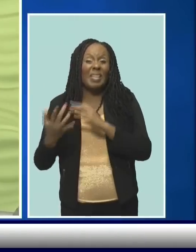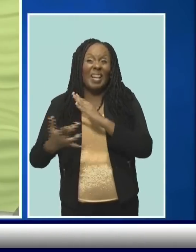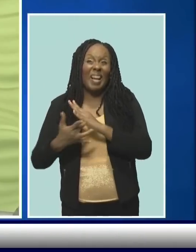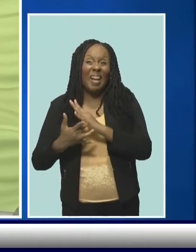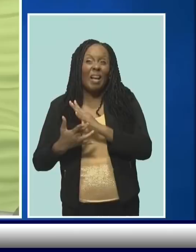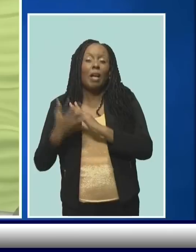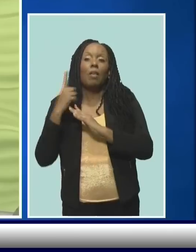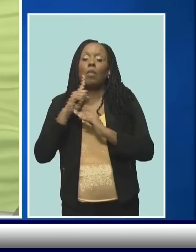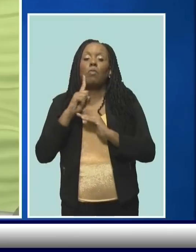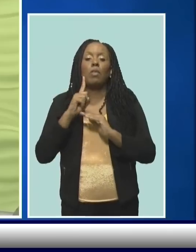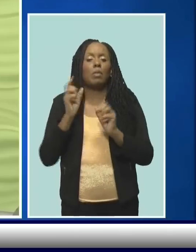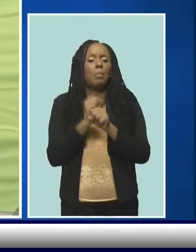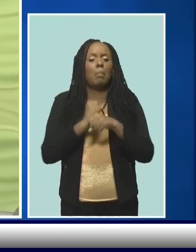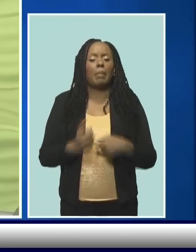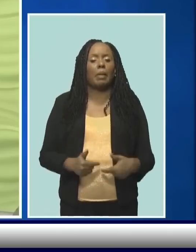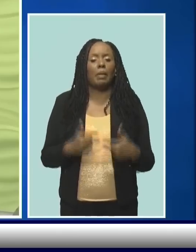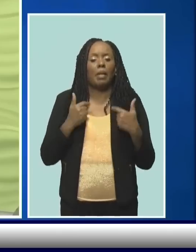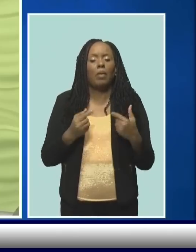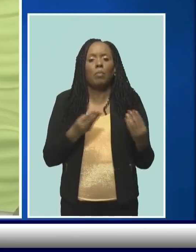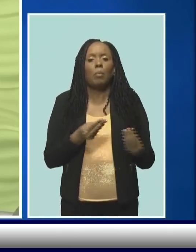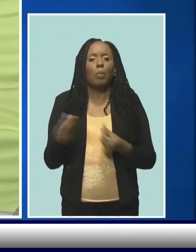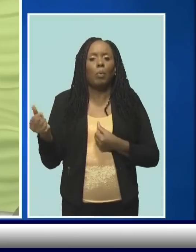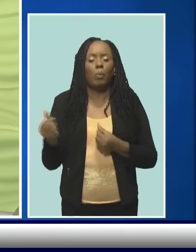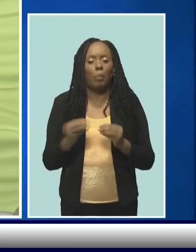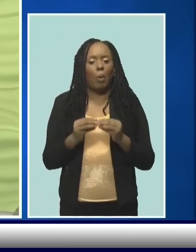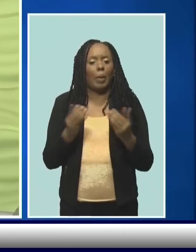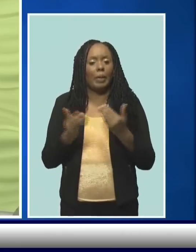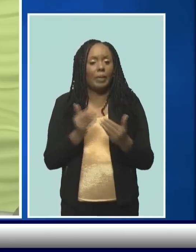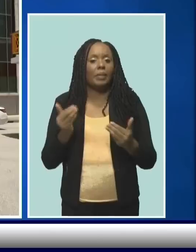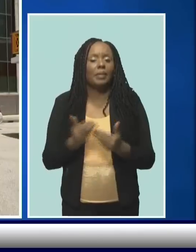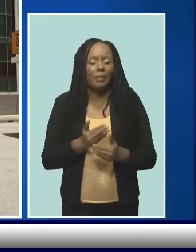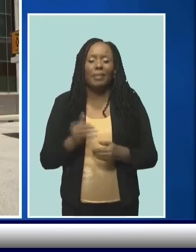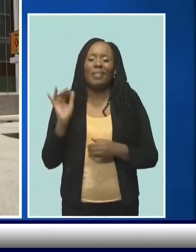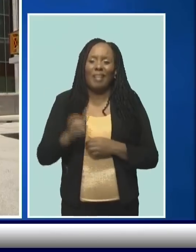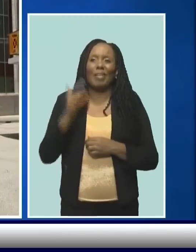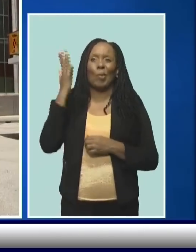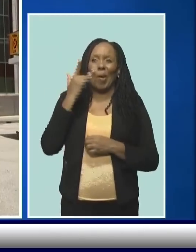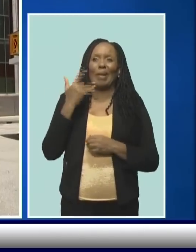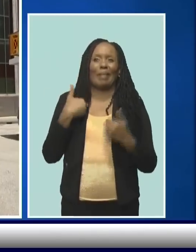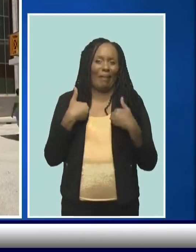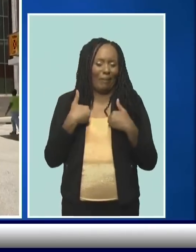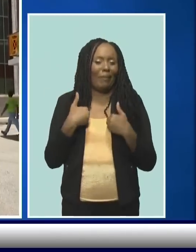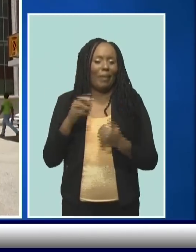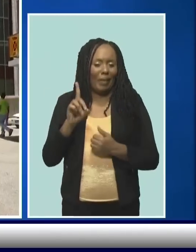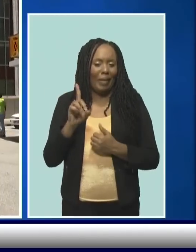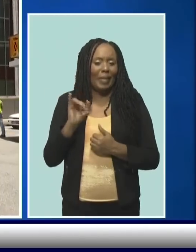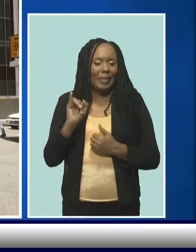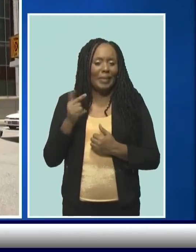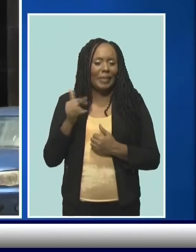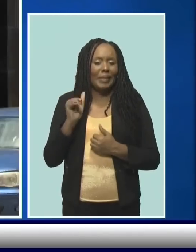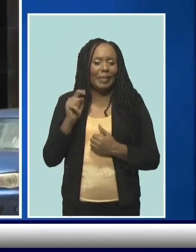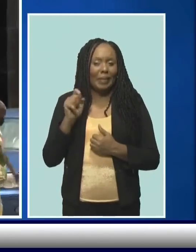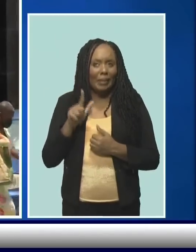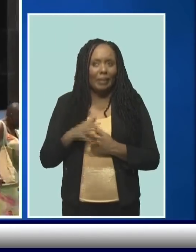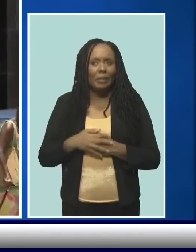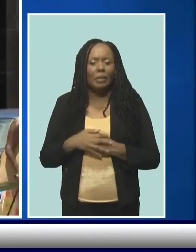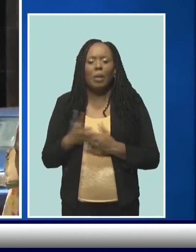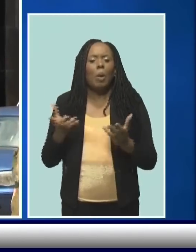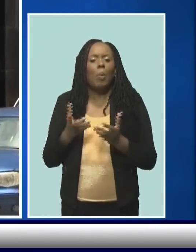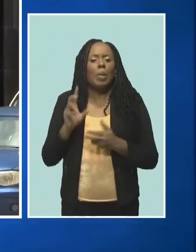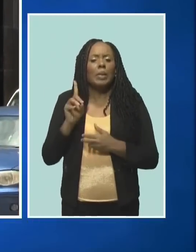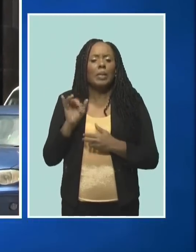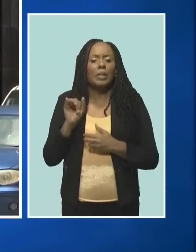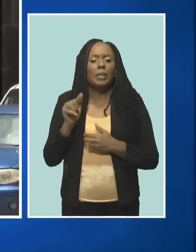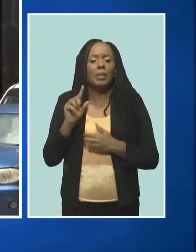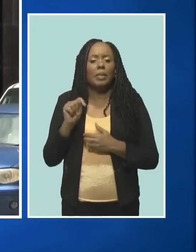comfort to our lives is what digital transformation is about. He said in general terms, digital transformation is defined as the